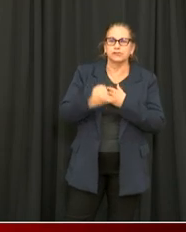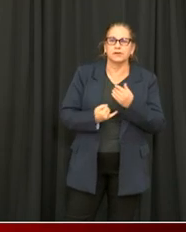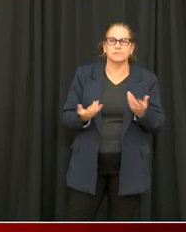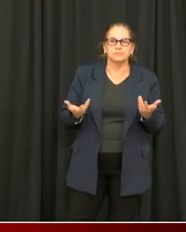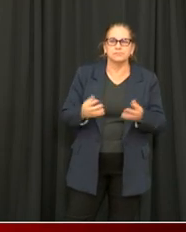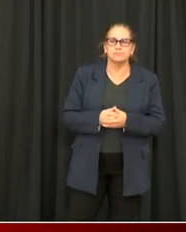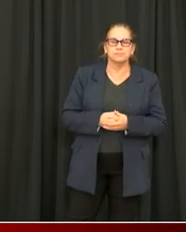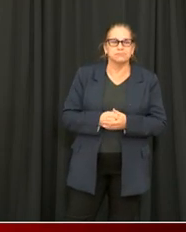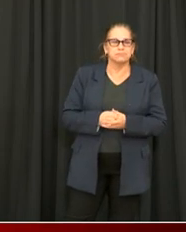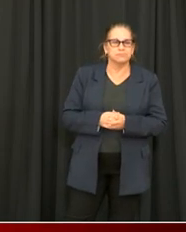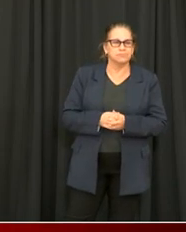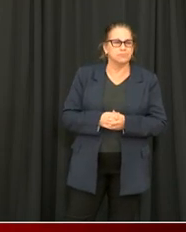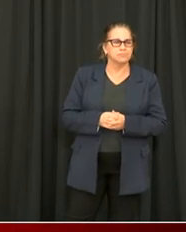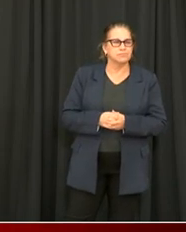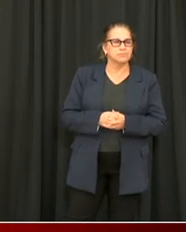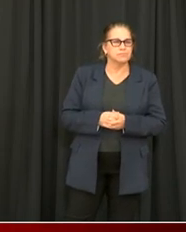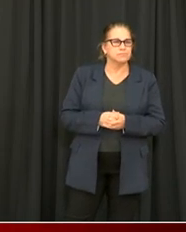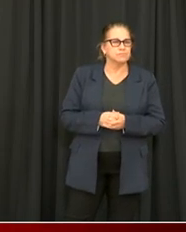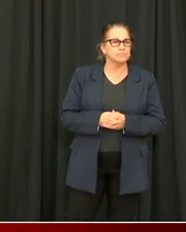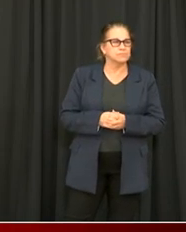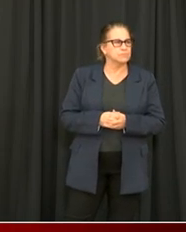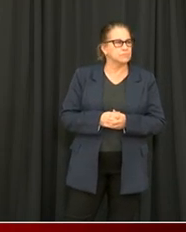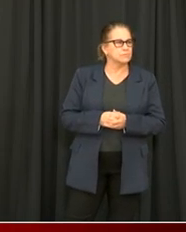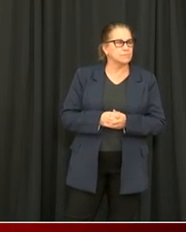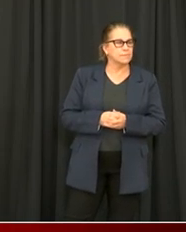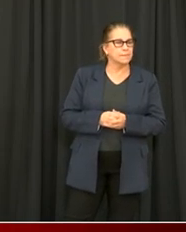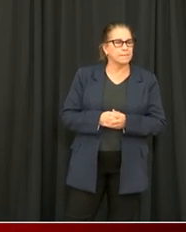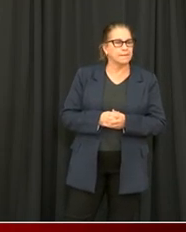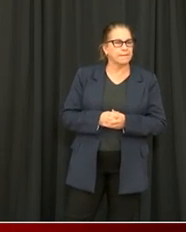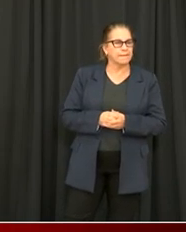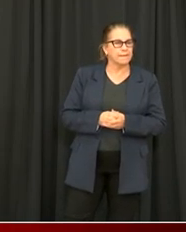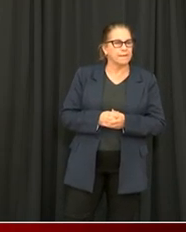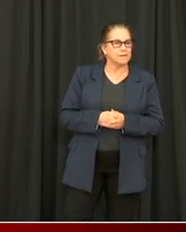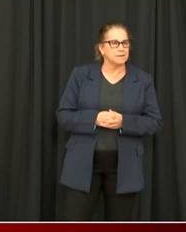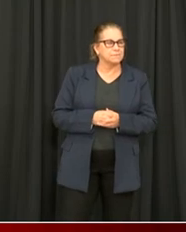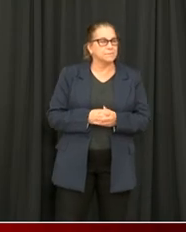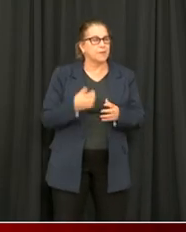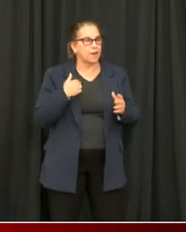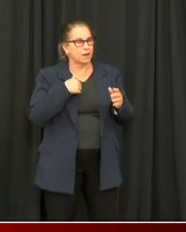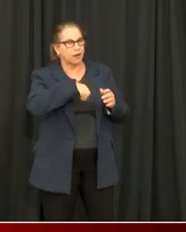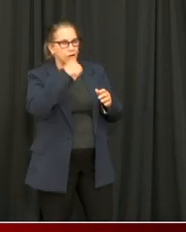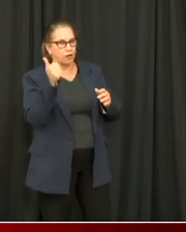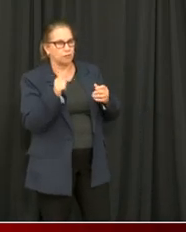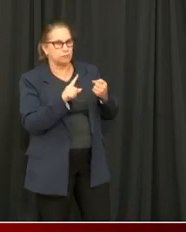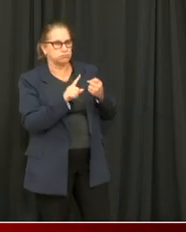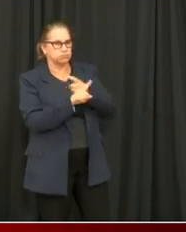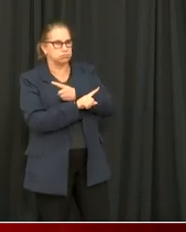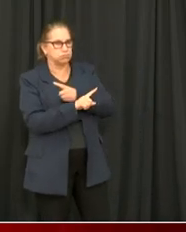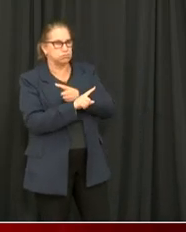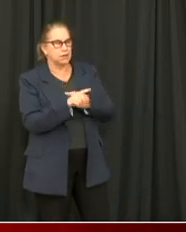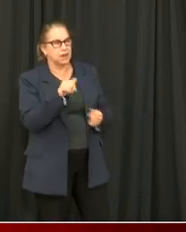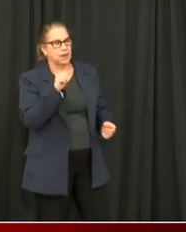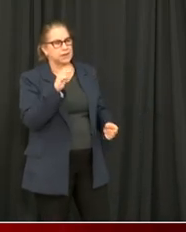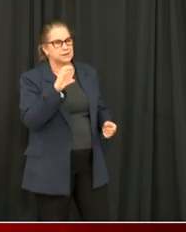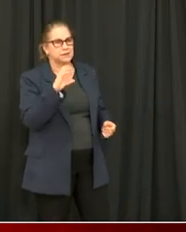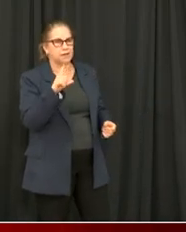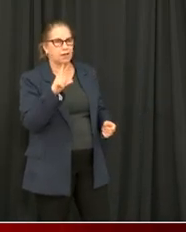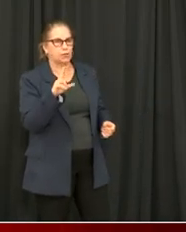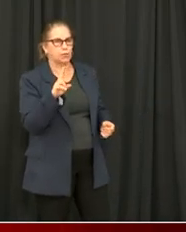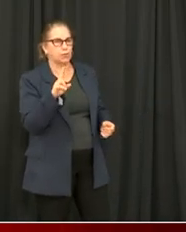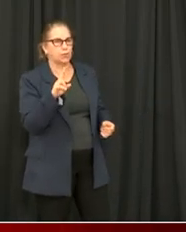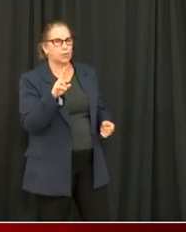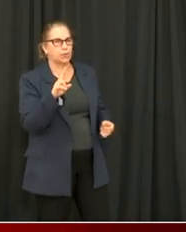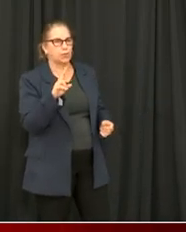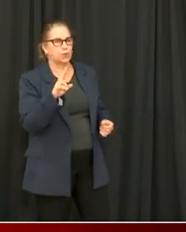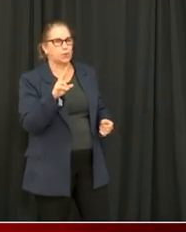If I could just stay on off topic, yesterday the ACLU released a report on MPD stop and frisk data